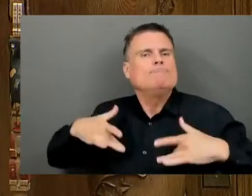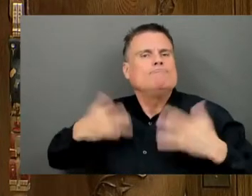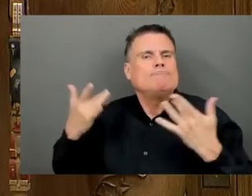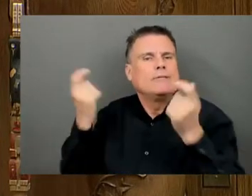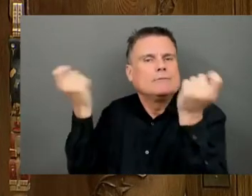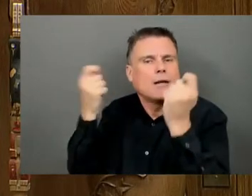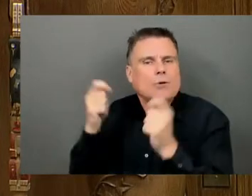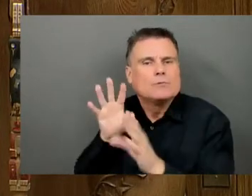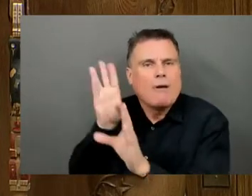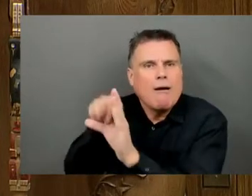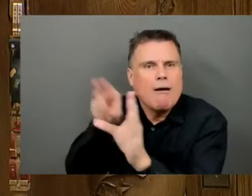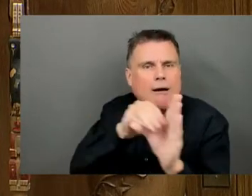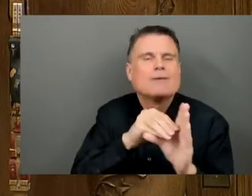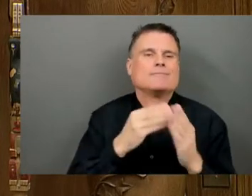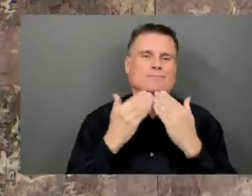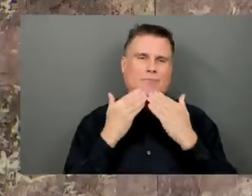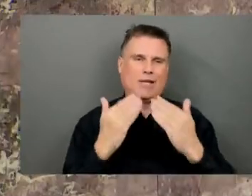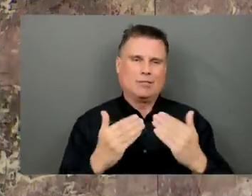Member for Shuswap.